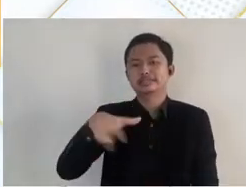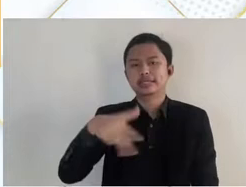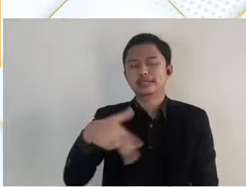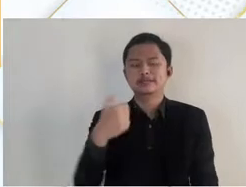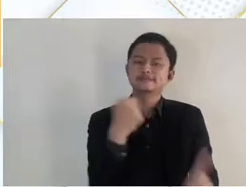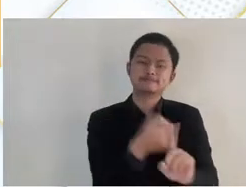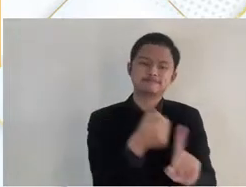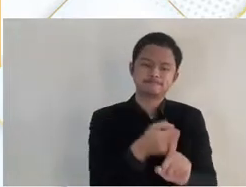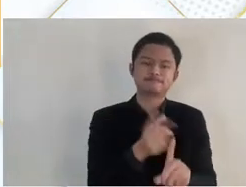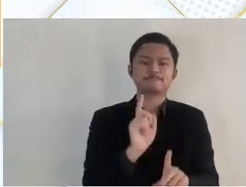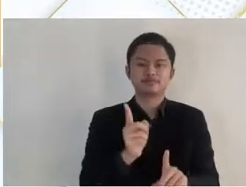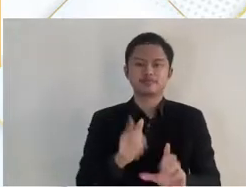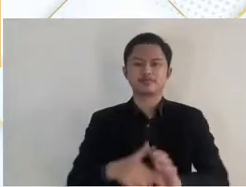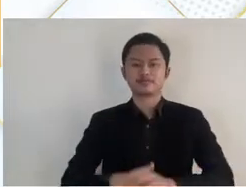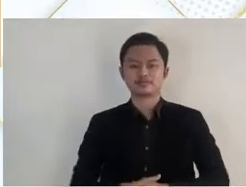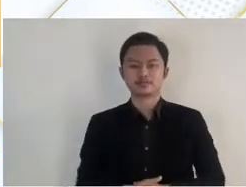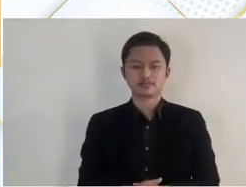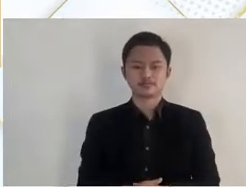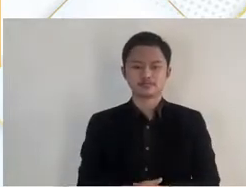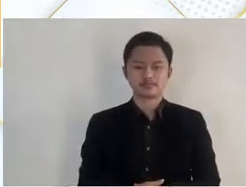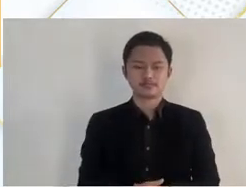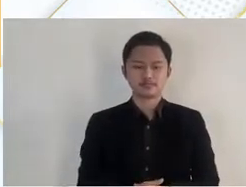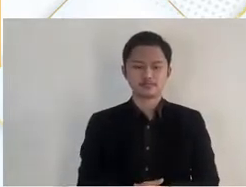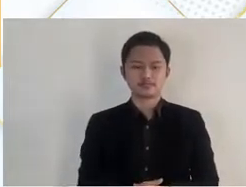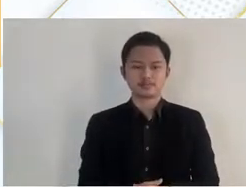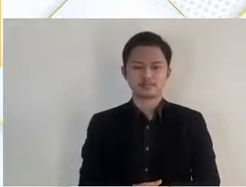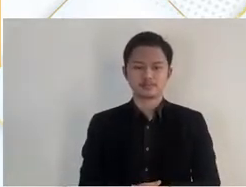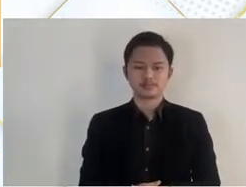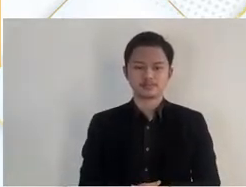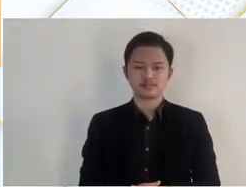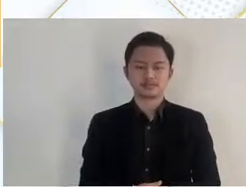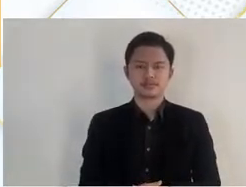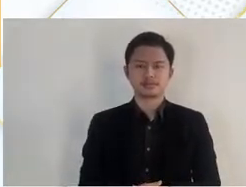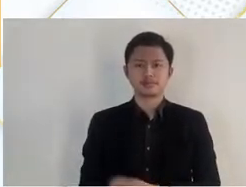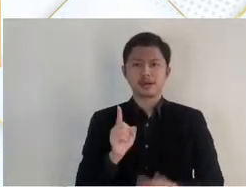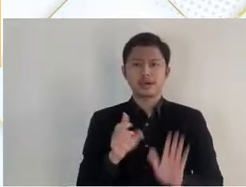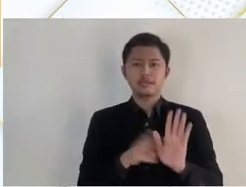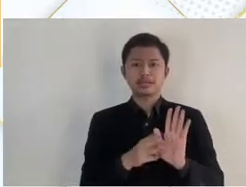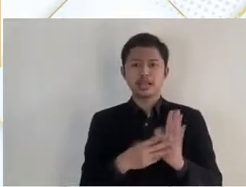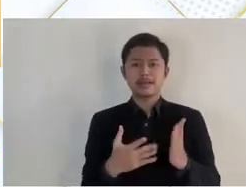some. And then you had psychological challenges.